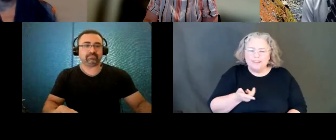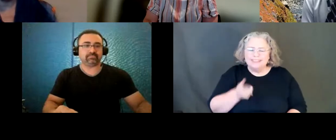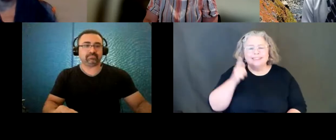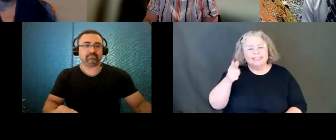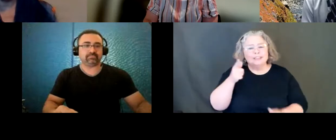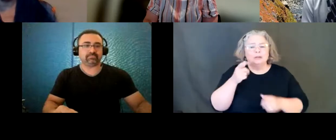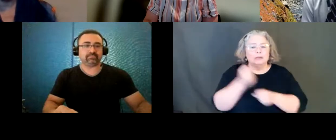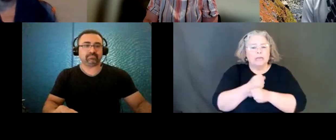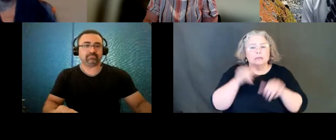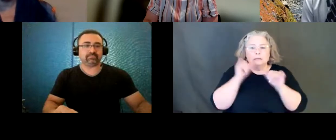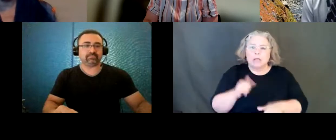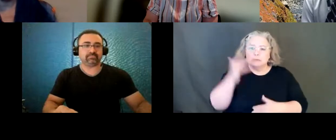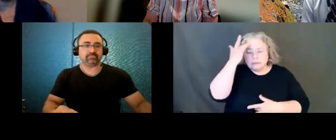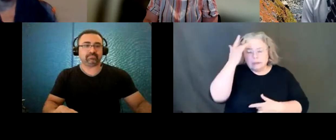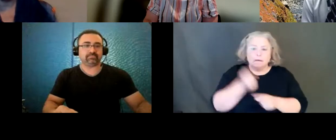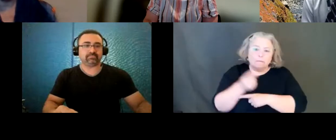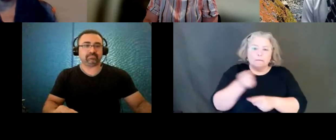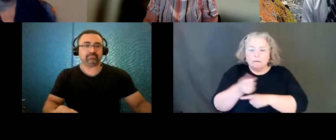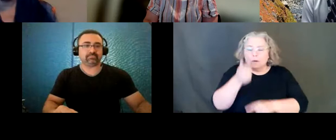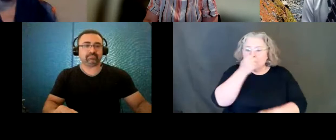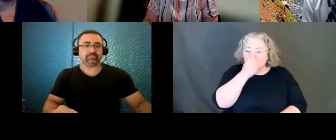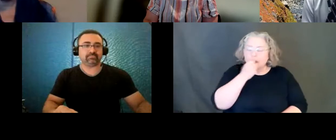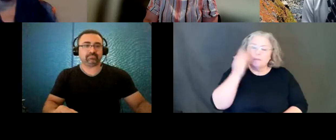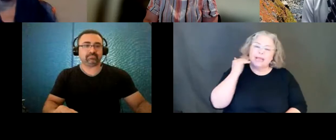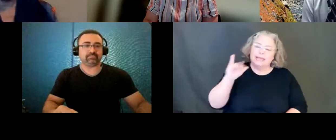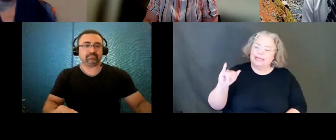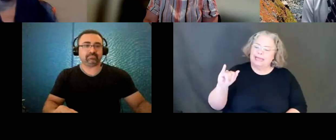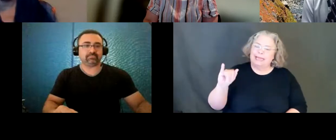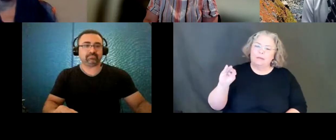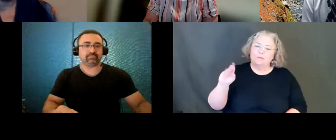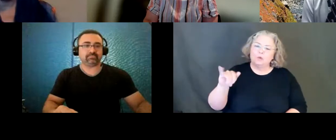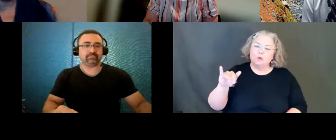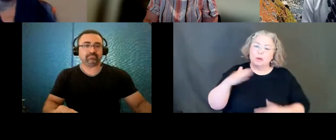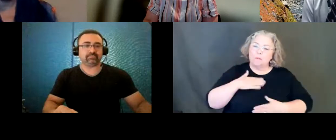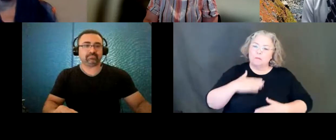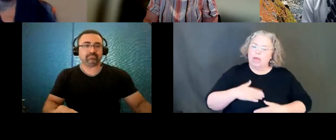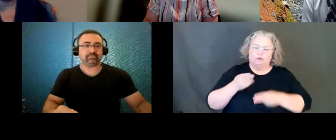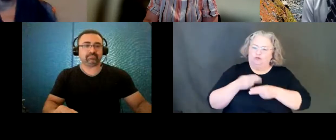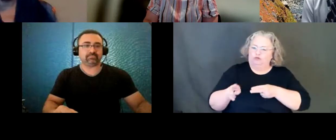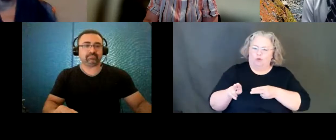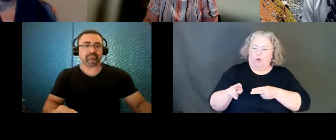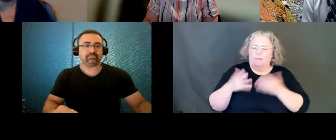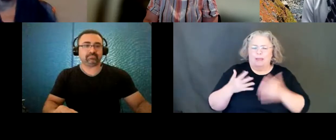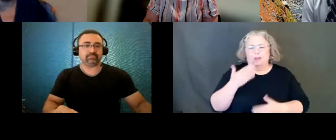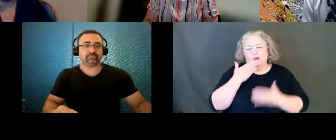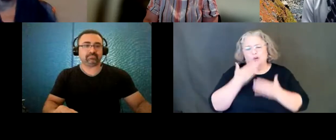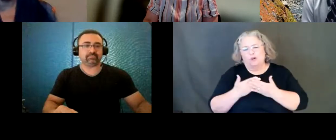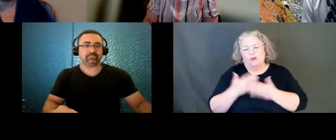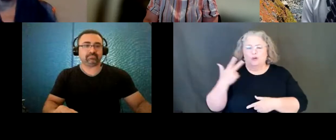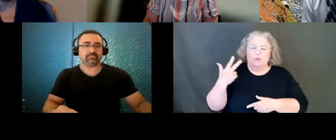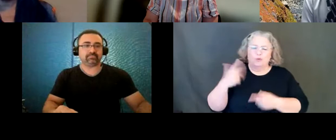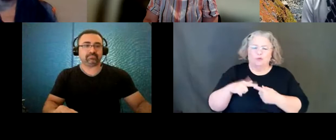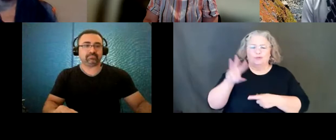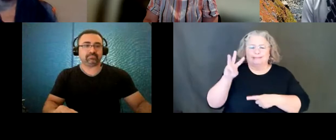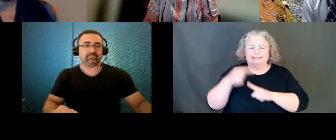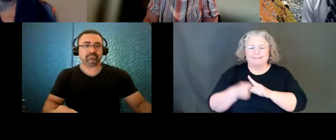year after year is because immunity is very short-lived, typically 3 to 6 months.